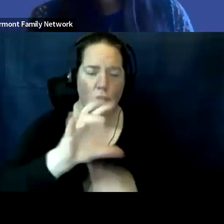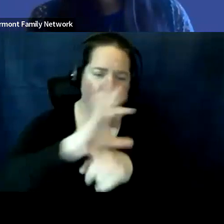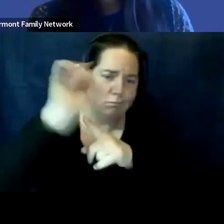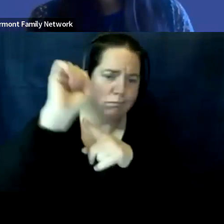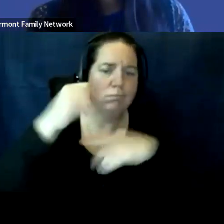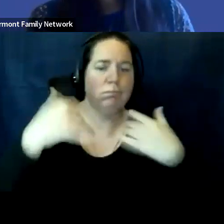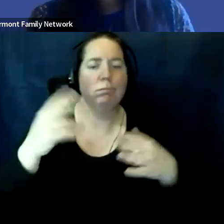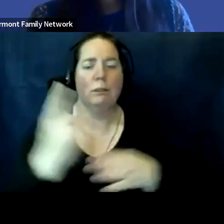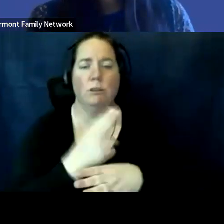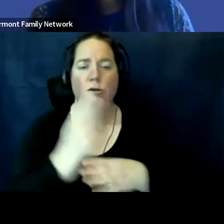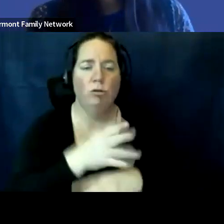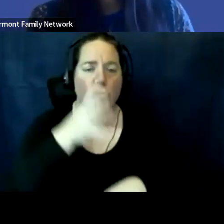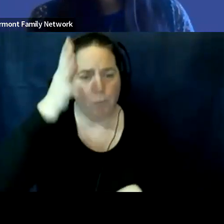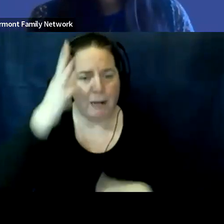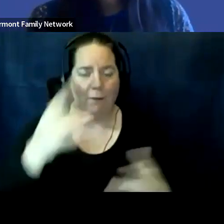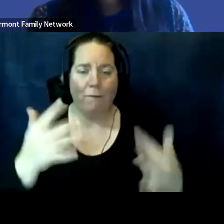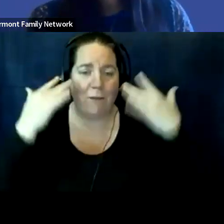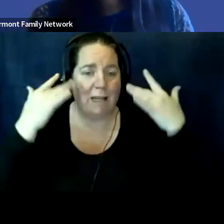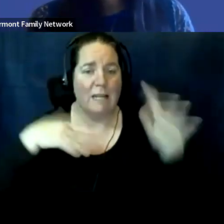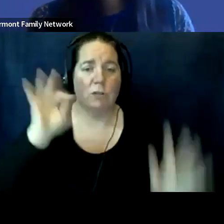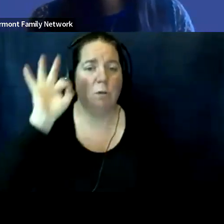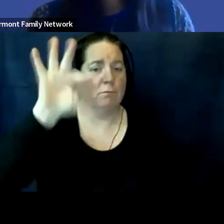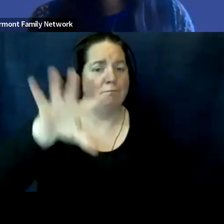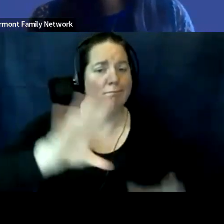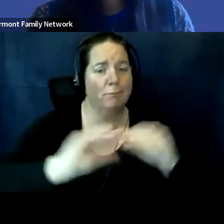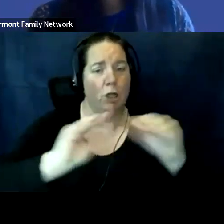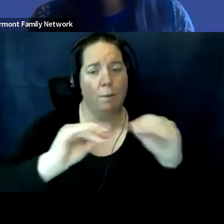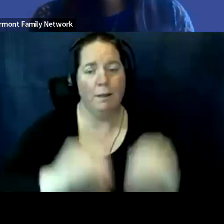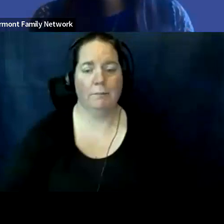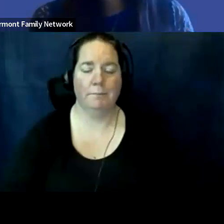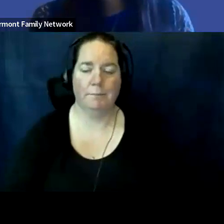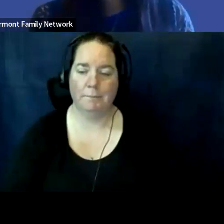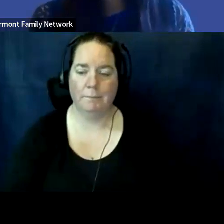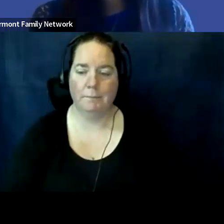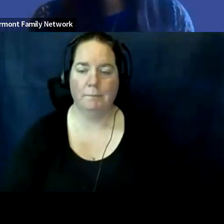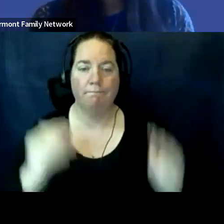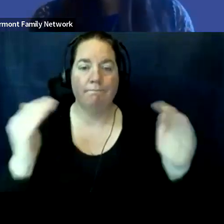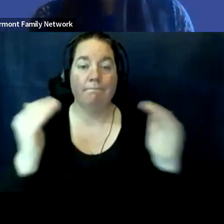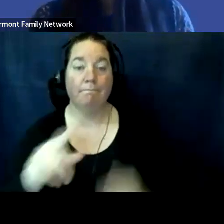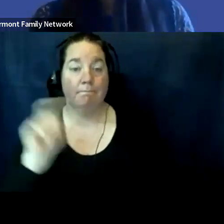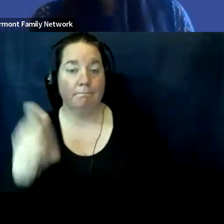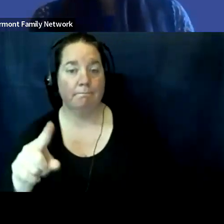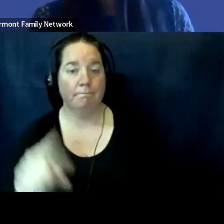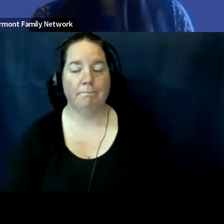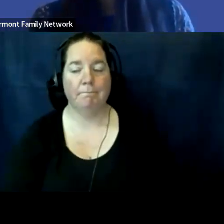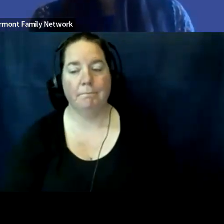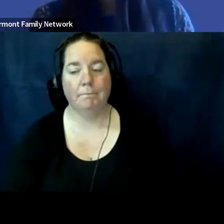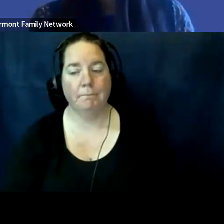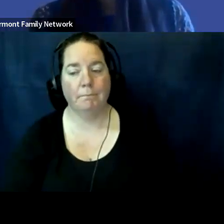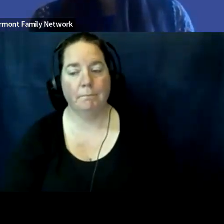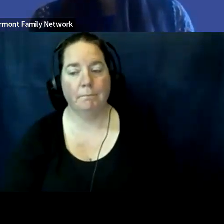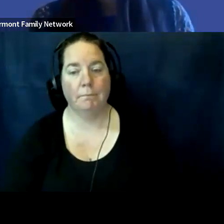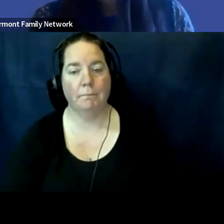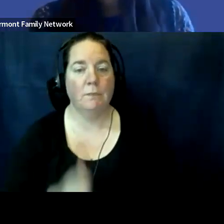user and parent friendly. I just thought I'd inject that one before we bounce to the next question. The next question is, what does our race